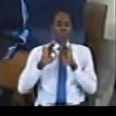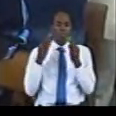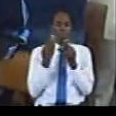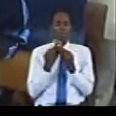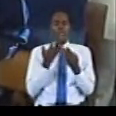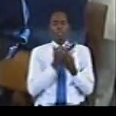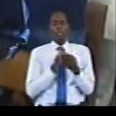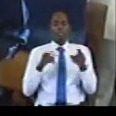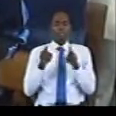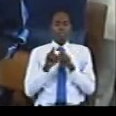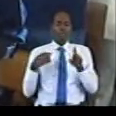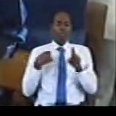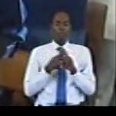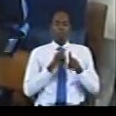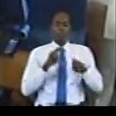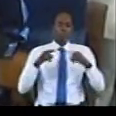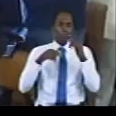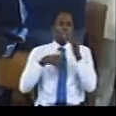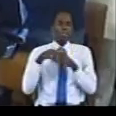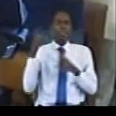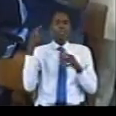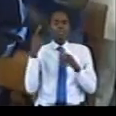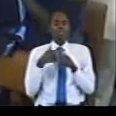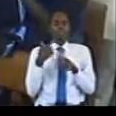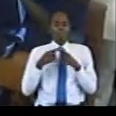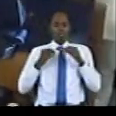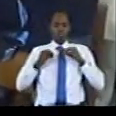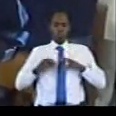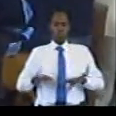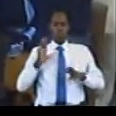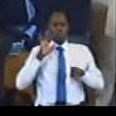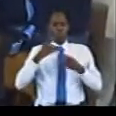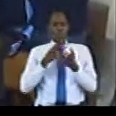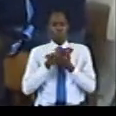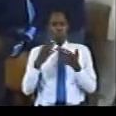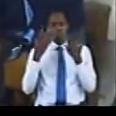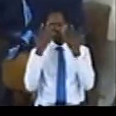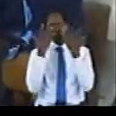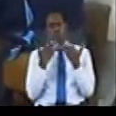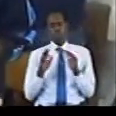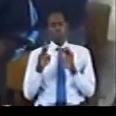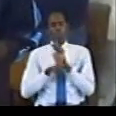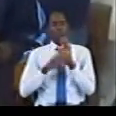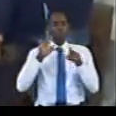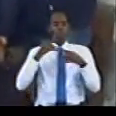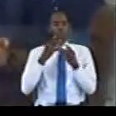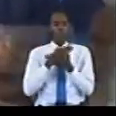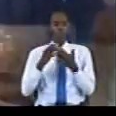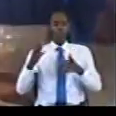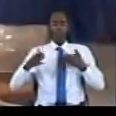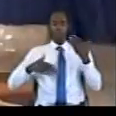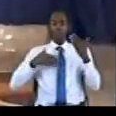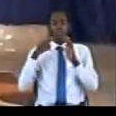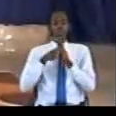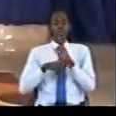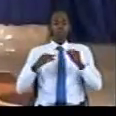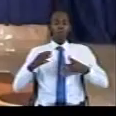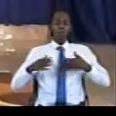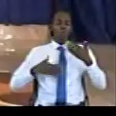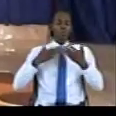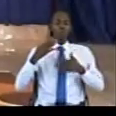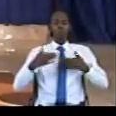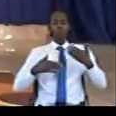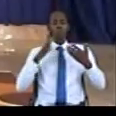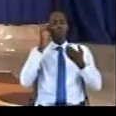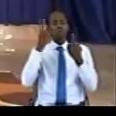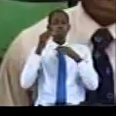go out, depression will vanish away, sadness will vanish away, gladness and joy and rejoicing will come in every